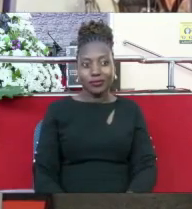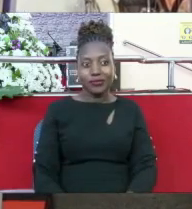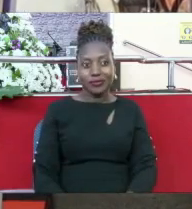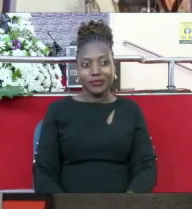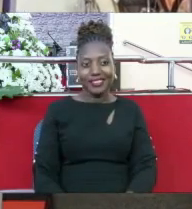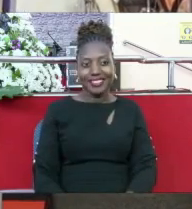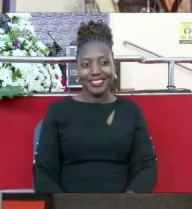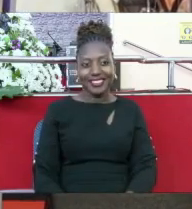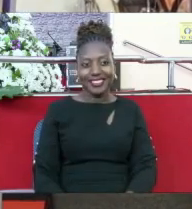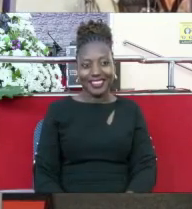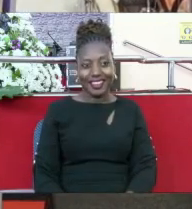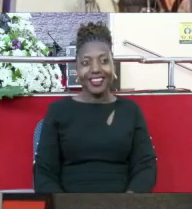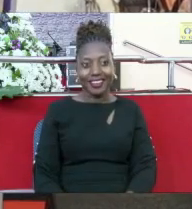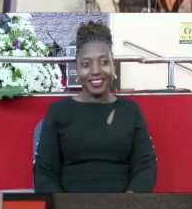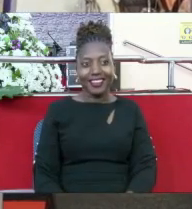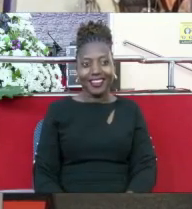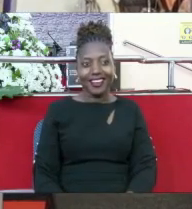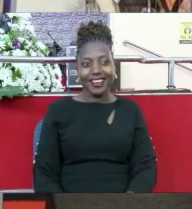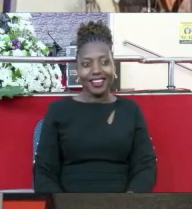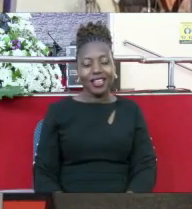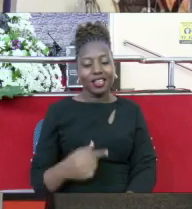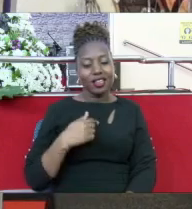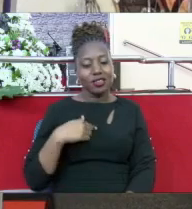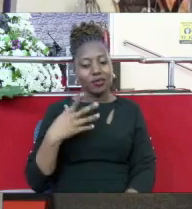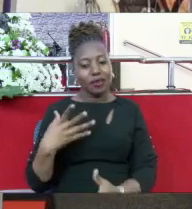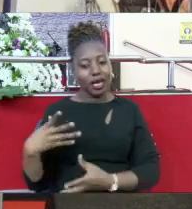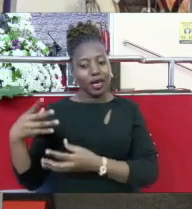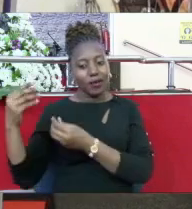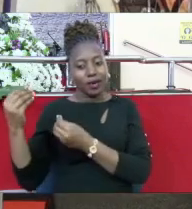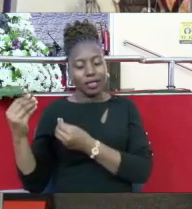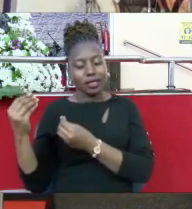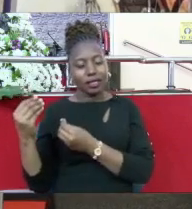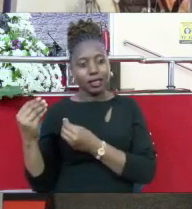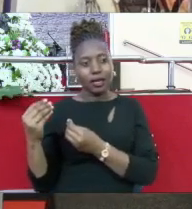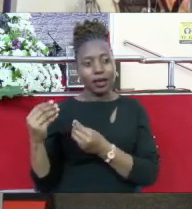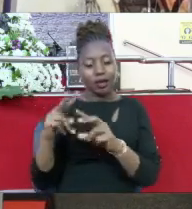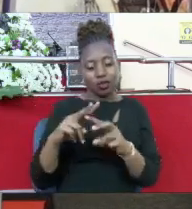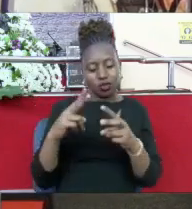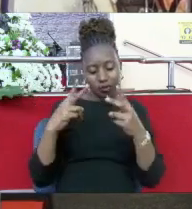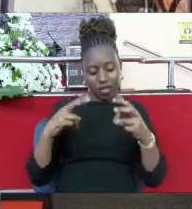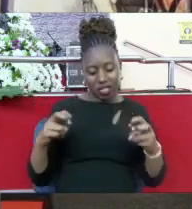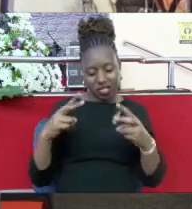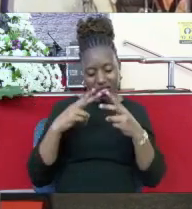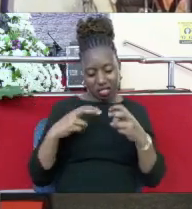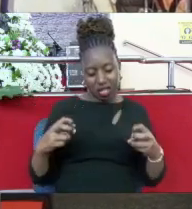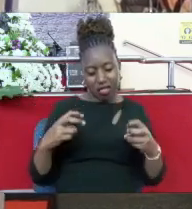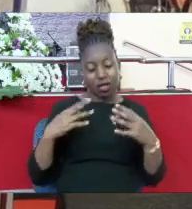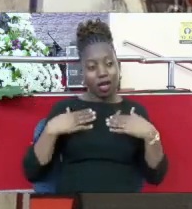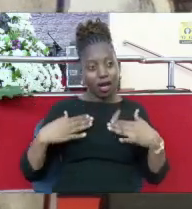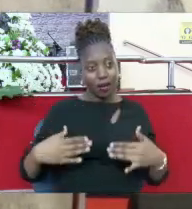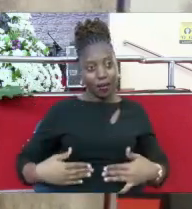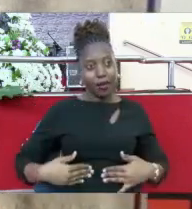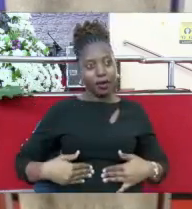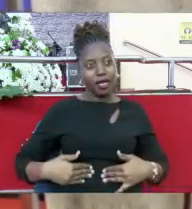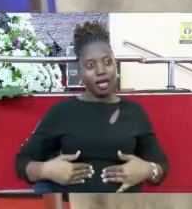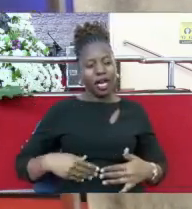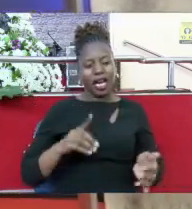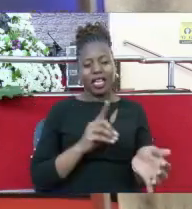I went to be checked to do some work. So the doctor was asking me, unakunywa dawa gani? You